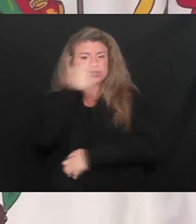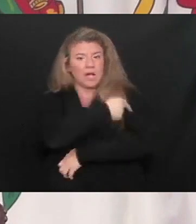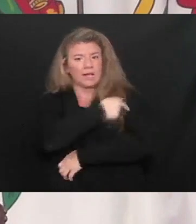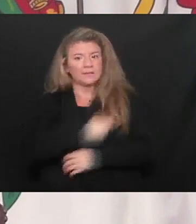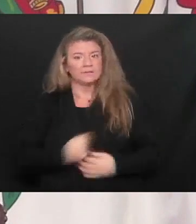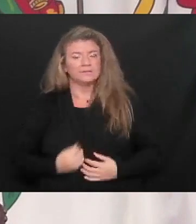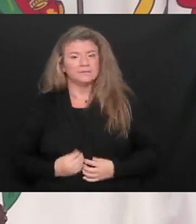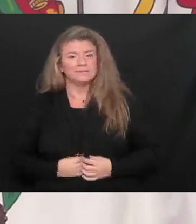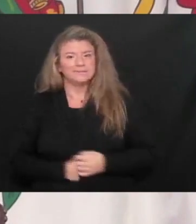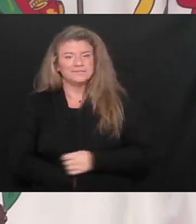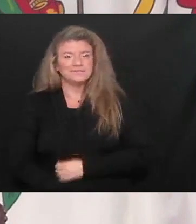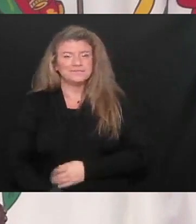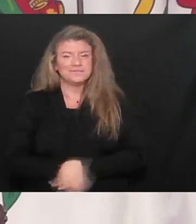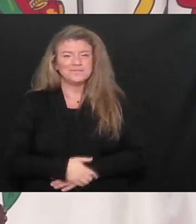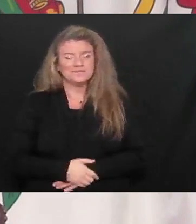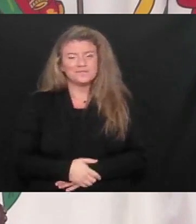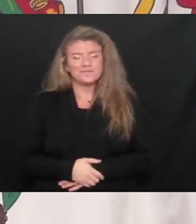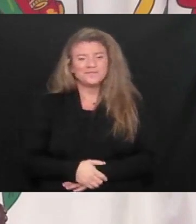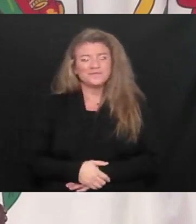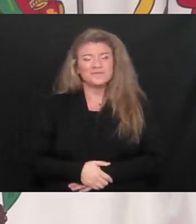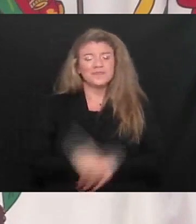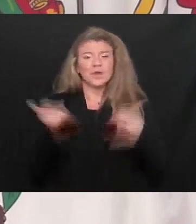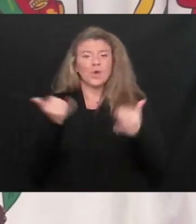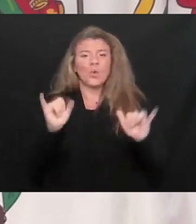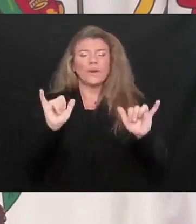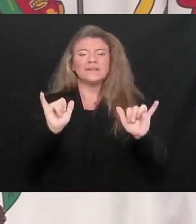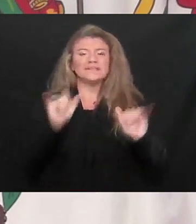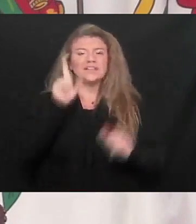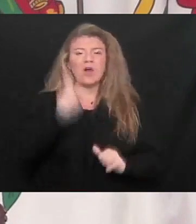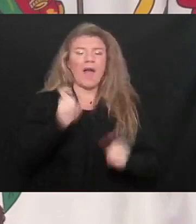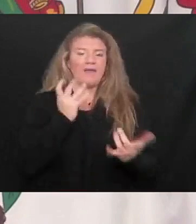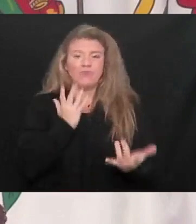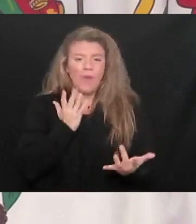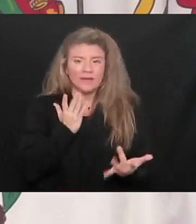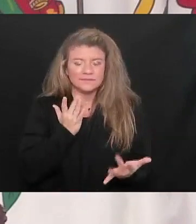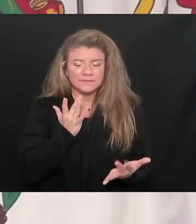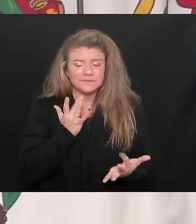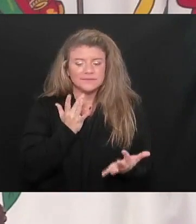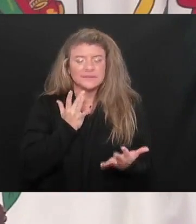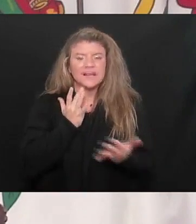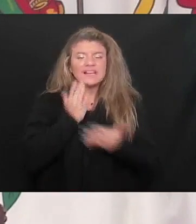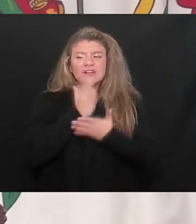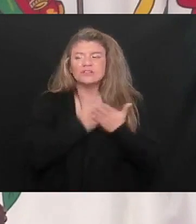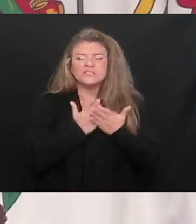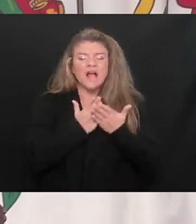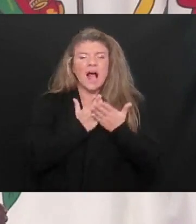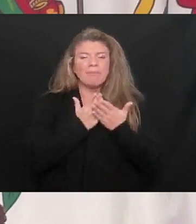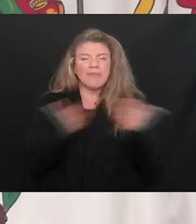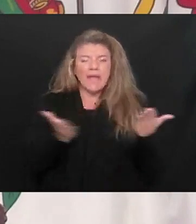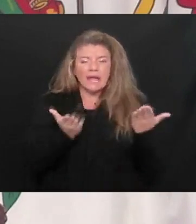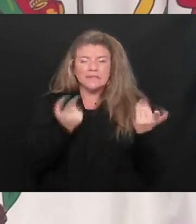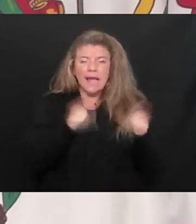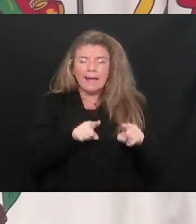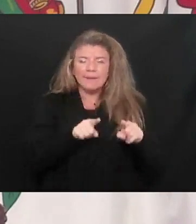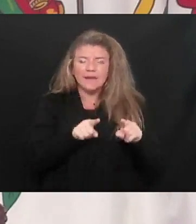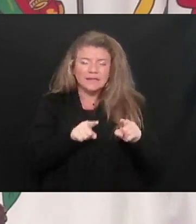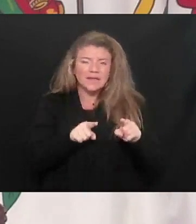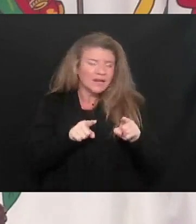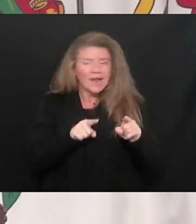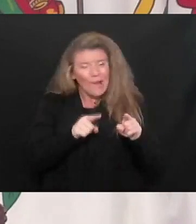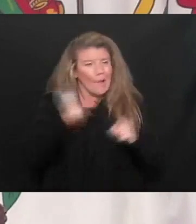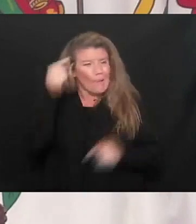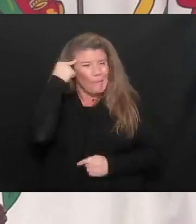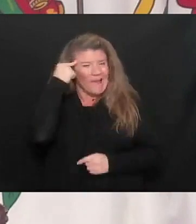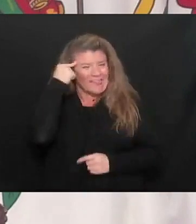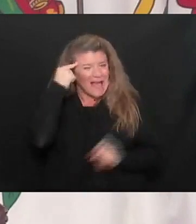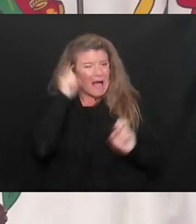Now, we've still got to wait because there's some measures that we thought we could get